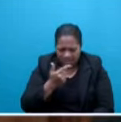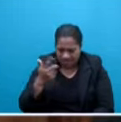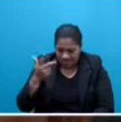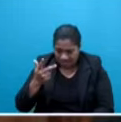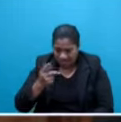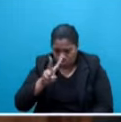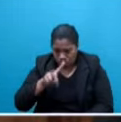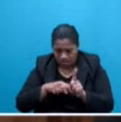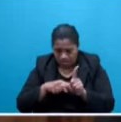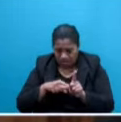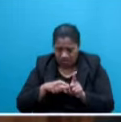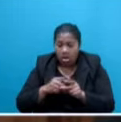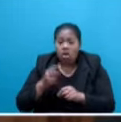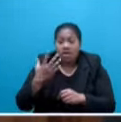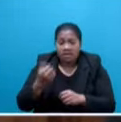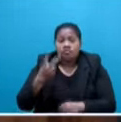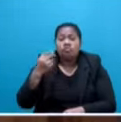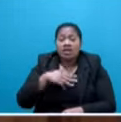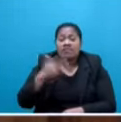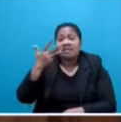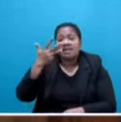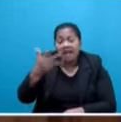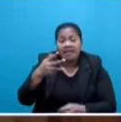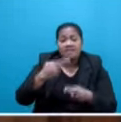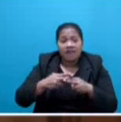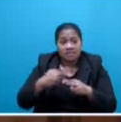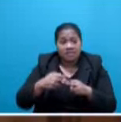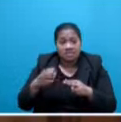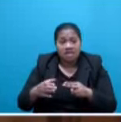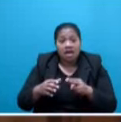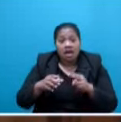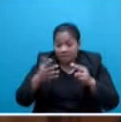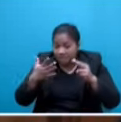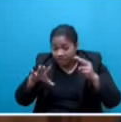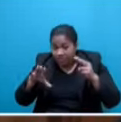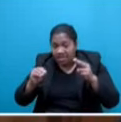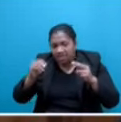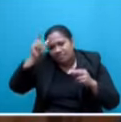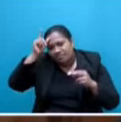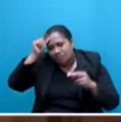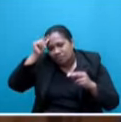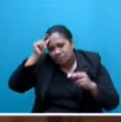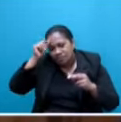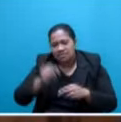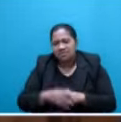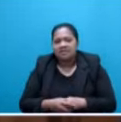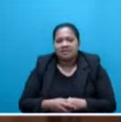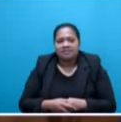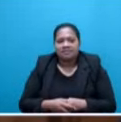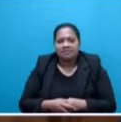of 209 farmers, of which 58 are Itoke farmers. This is a positive vibe for the